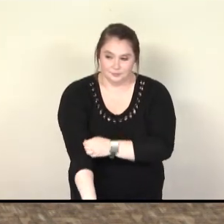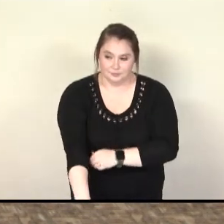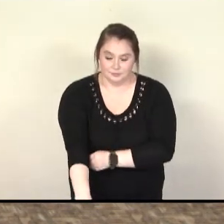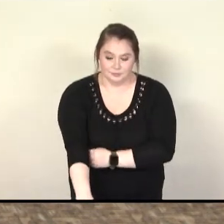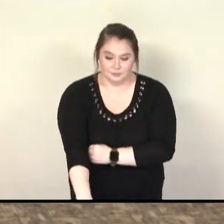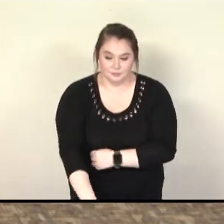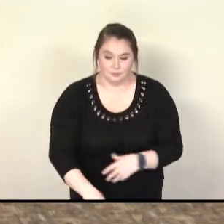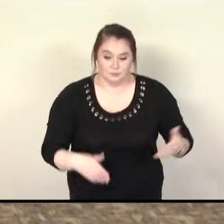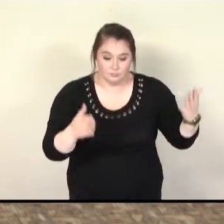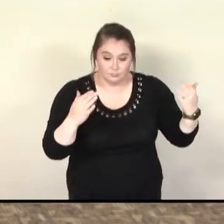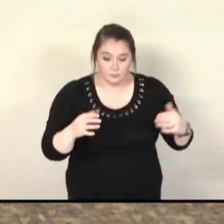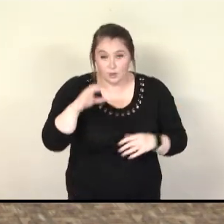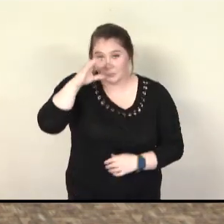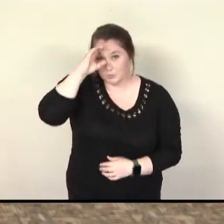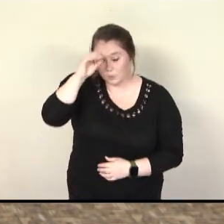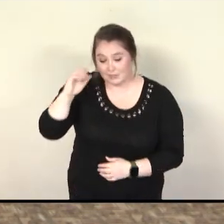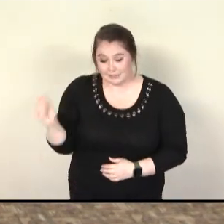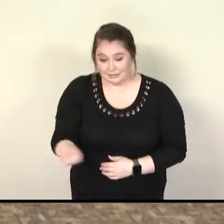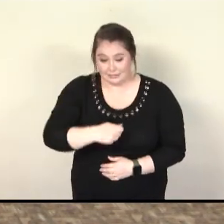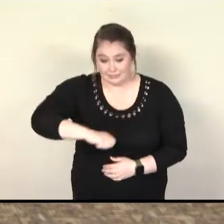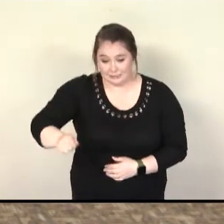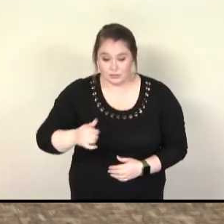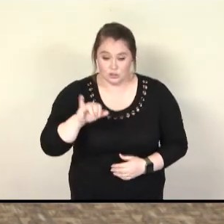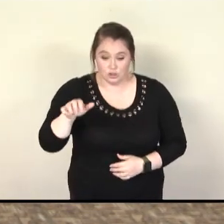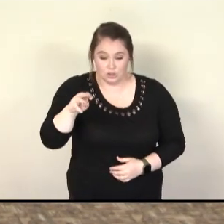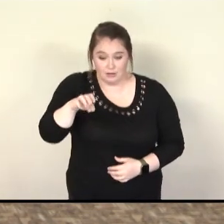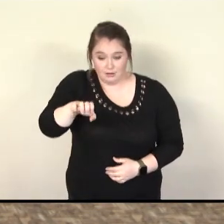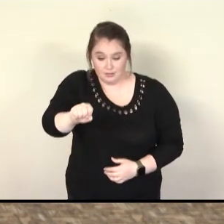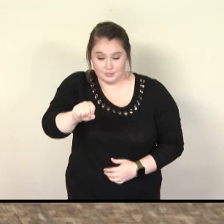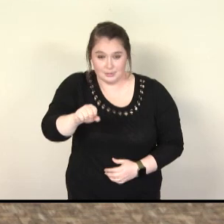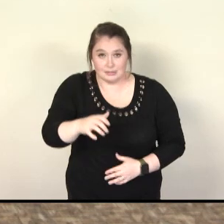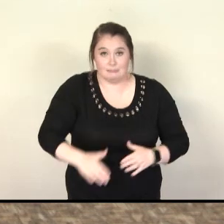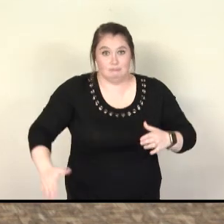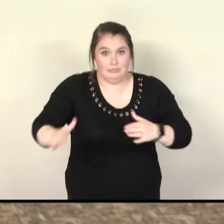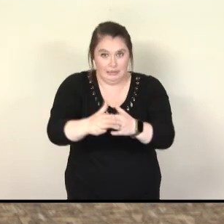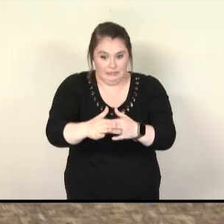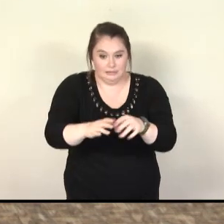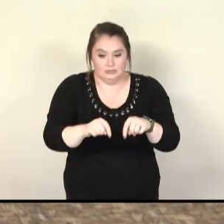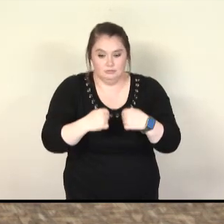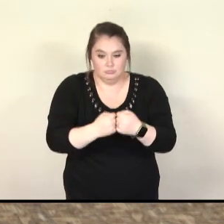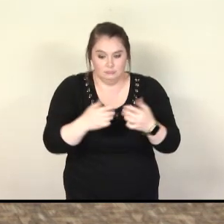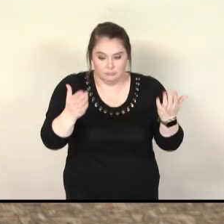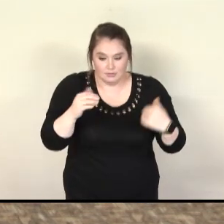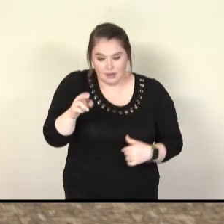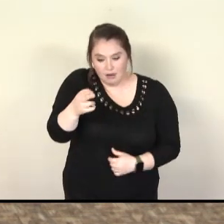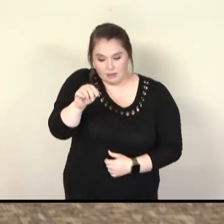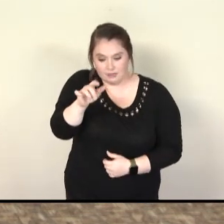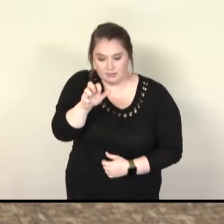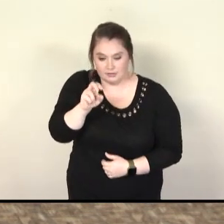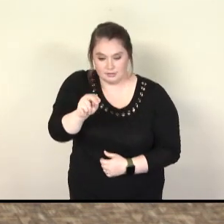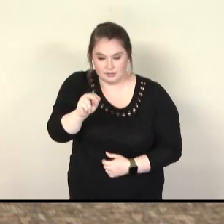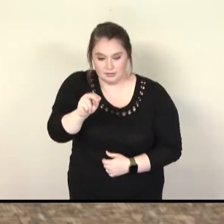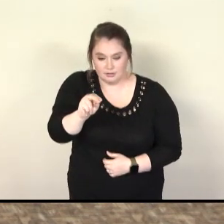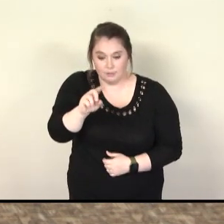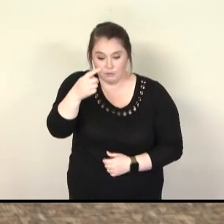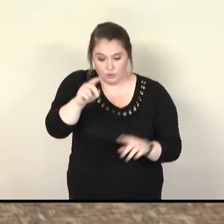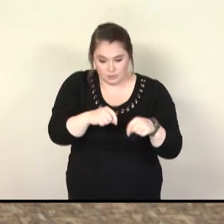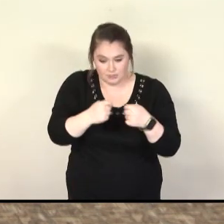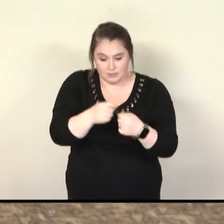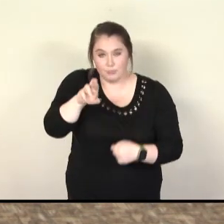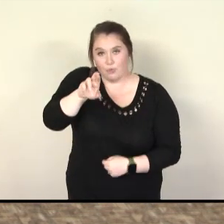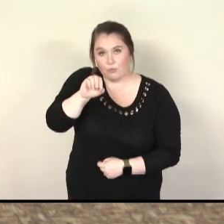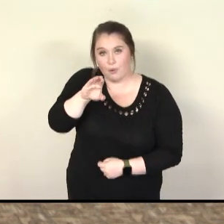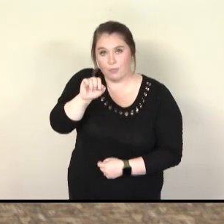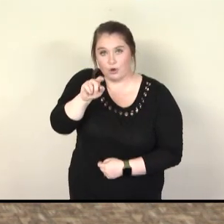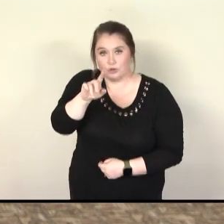And for boys tennis, we have James Bernius, elite, Hudson Rice, first team, and Roberto Alarcon,